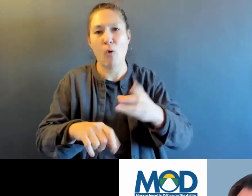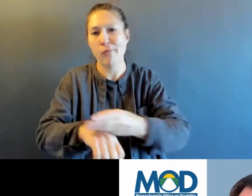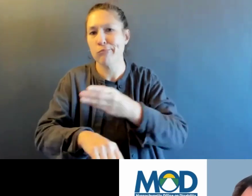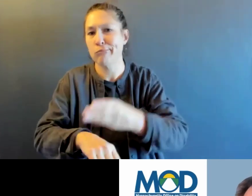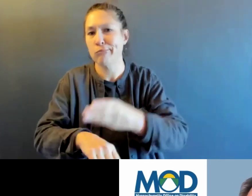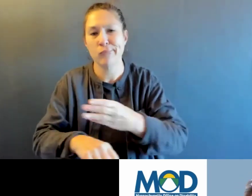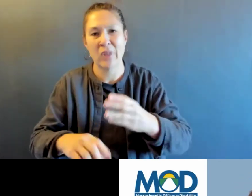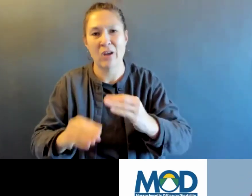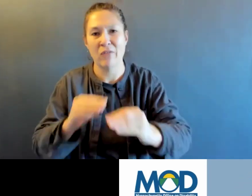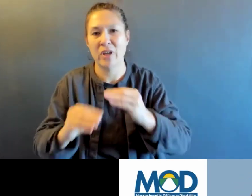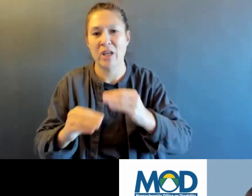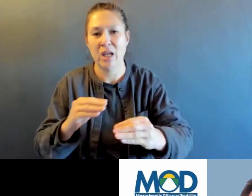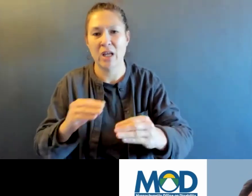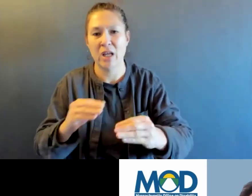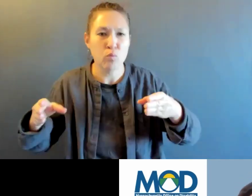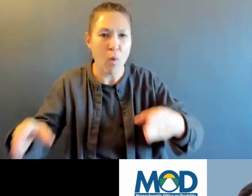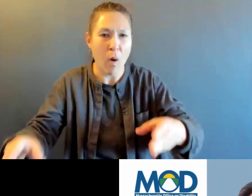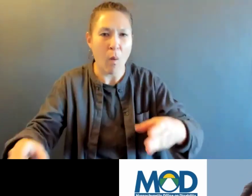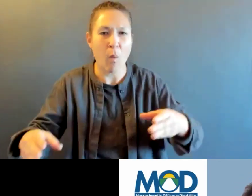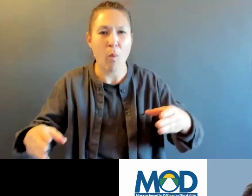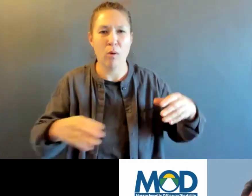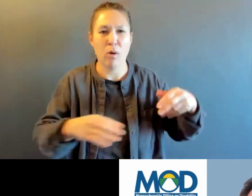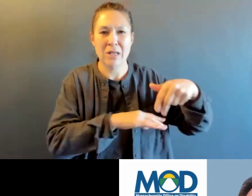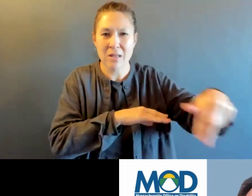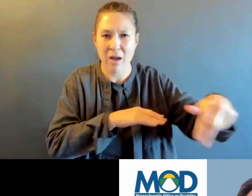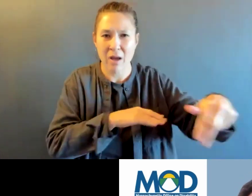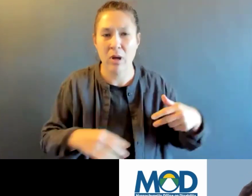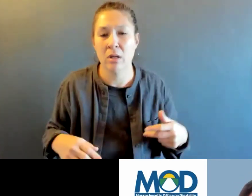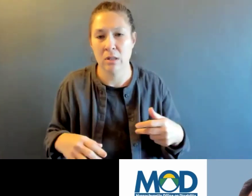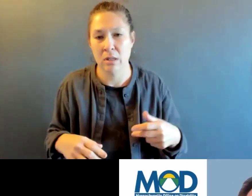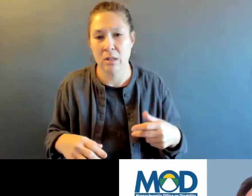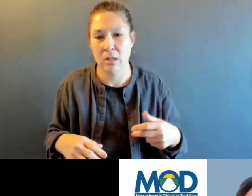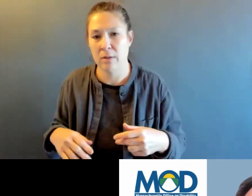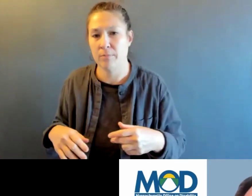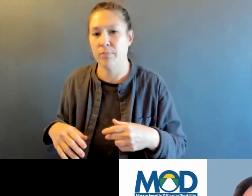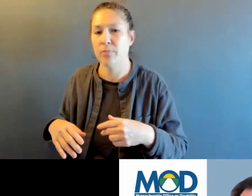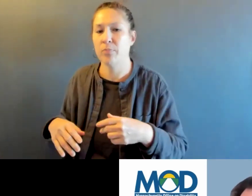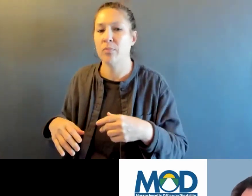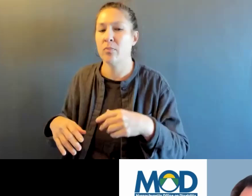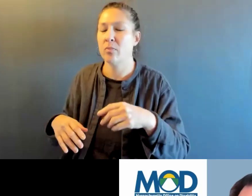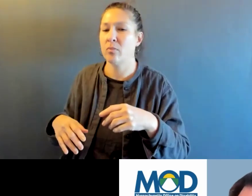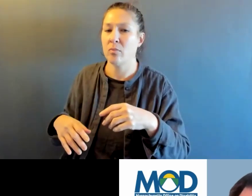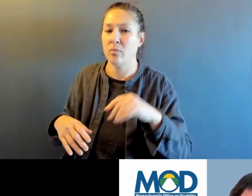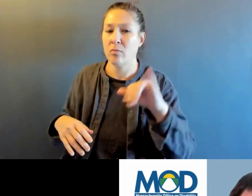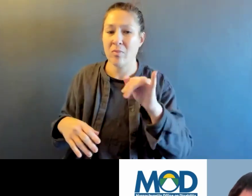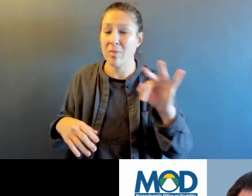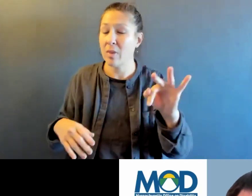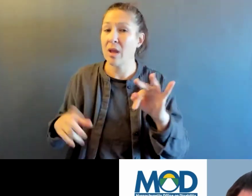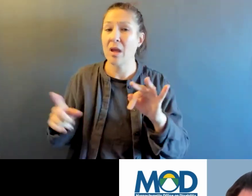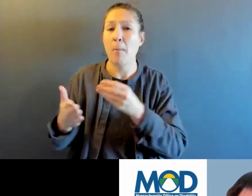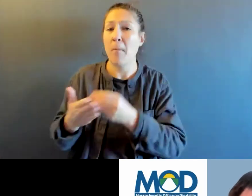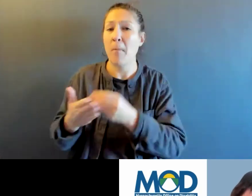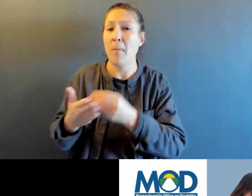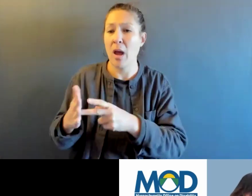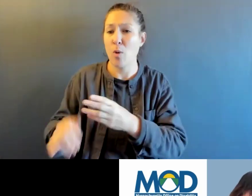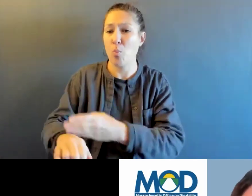So the monies need to be used to solely for the benefit of people with disabilities within your community. So what you choose to use those funds on